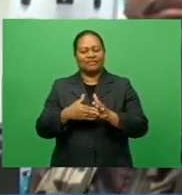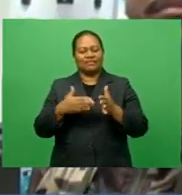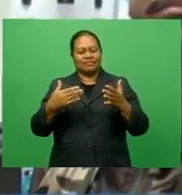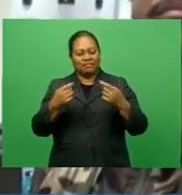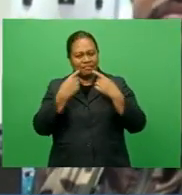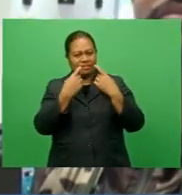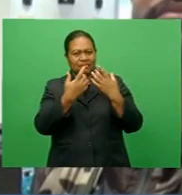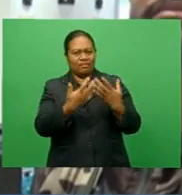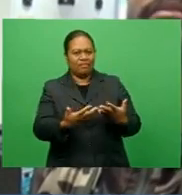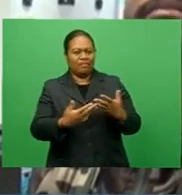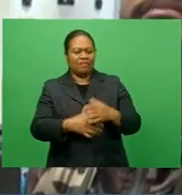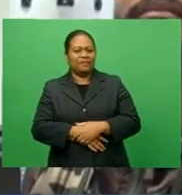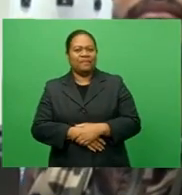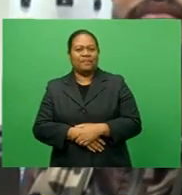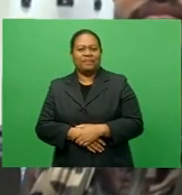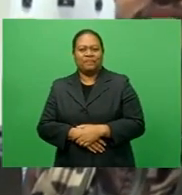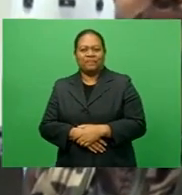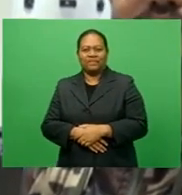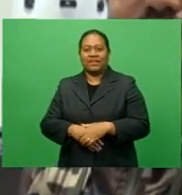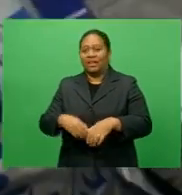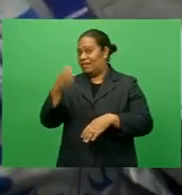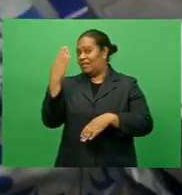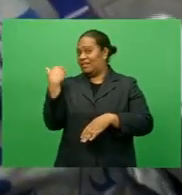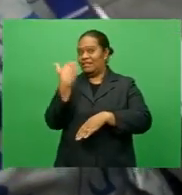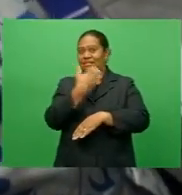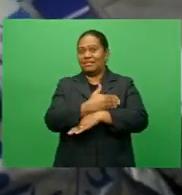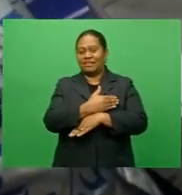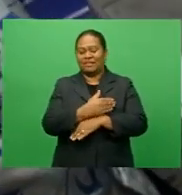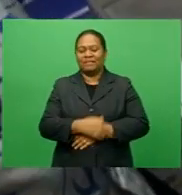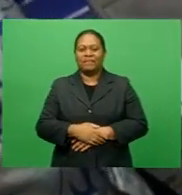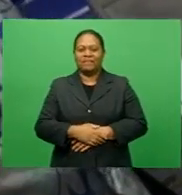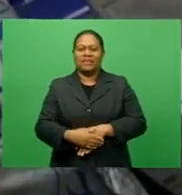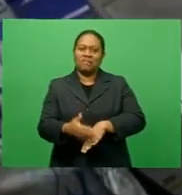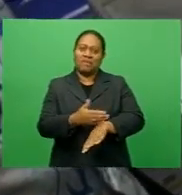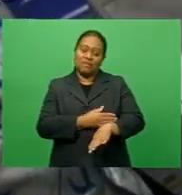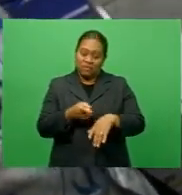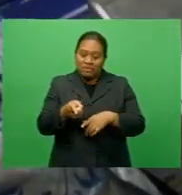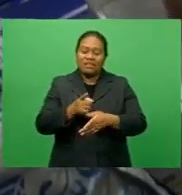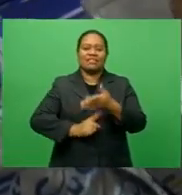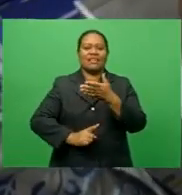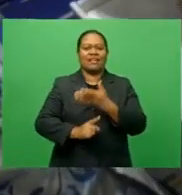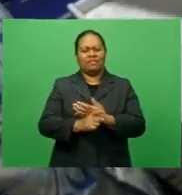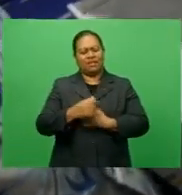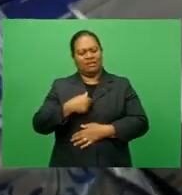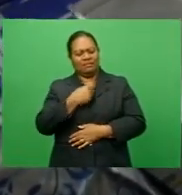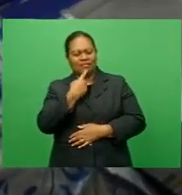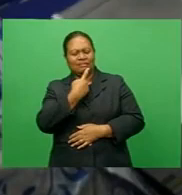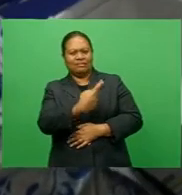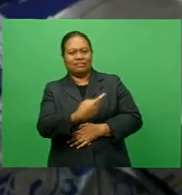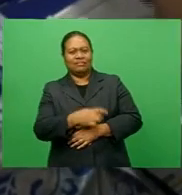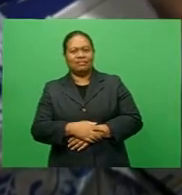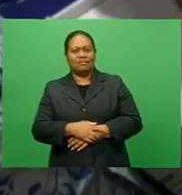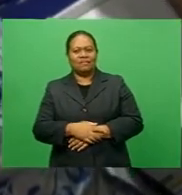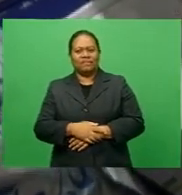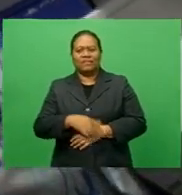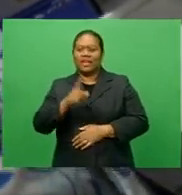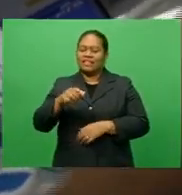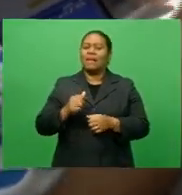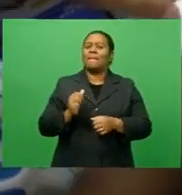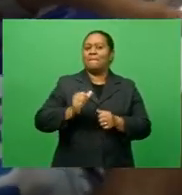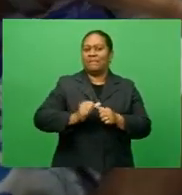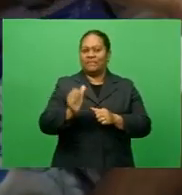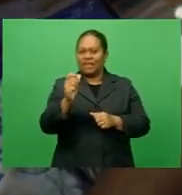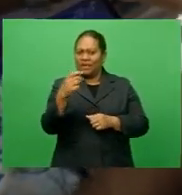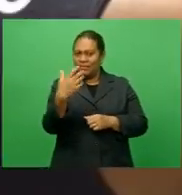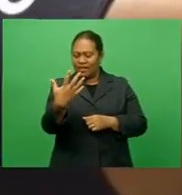parents about it. And then just last night, before this thing came out, and he was like, "Hey, Dad, so the PS5 coming out